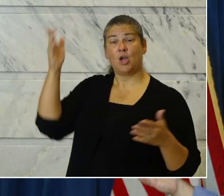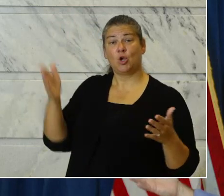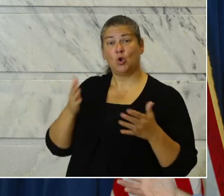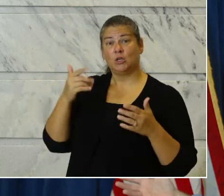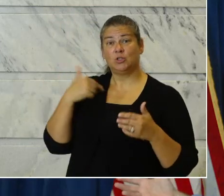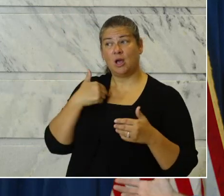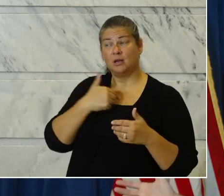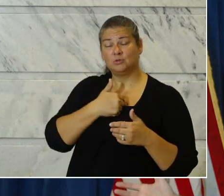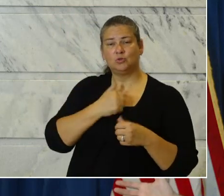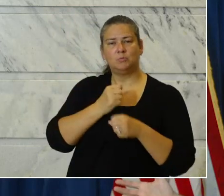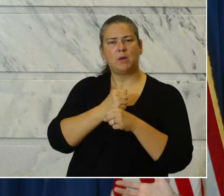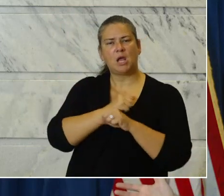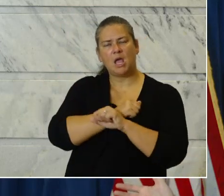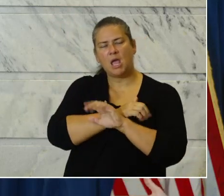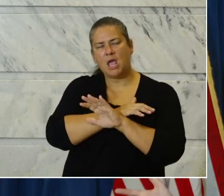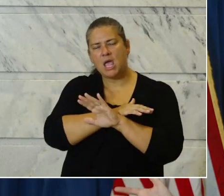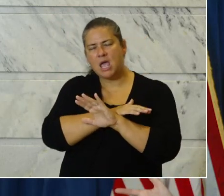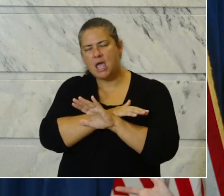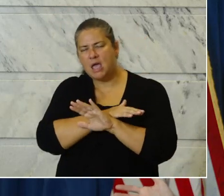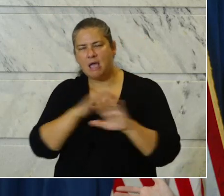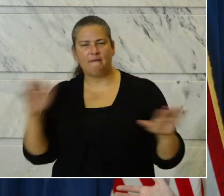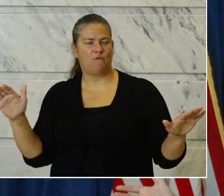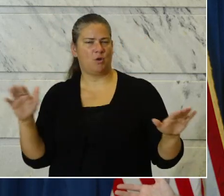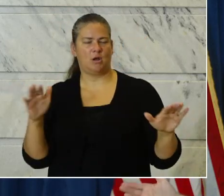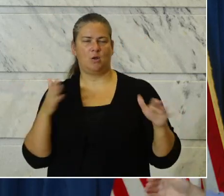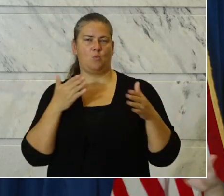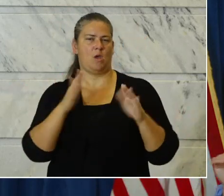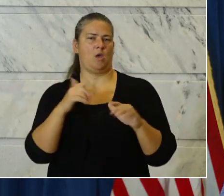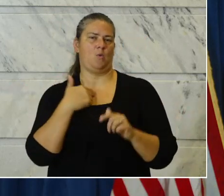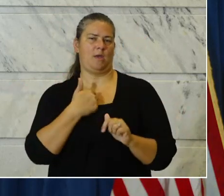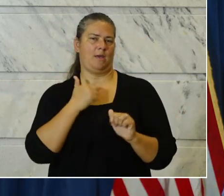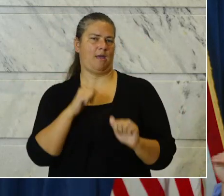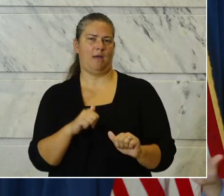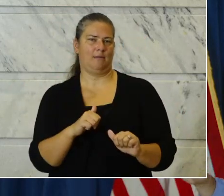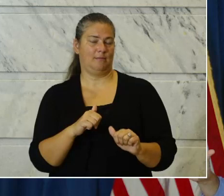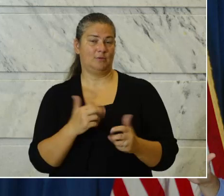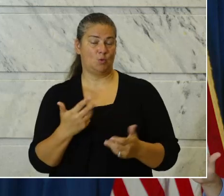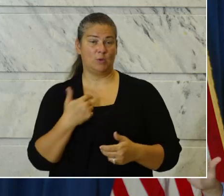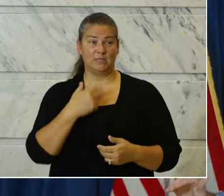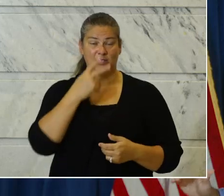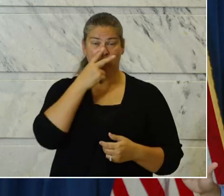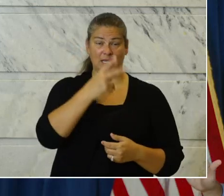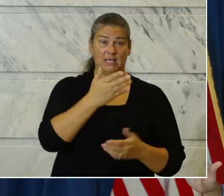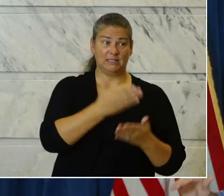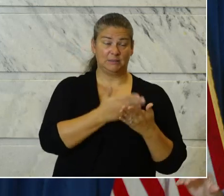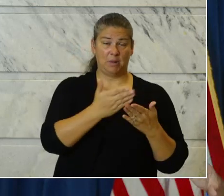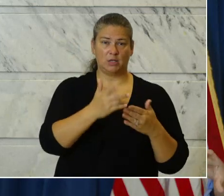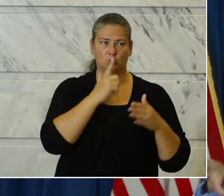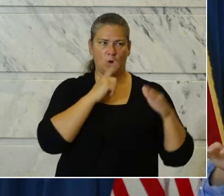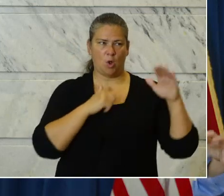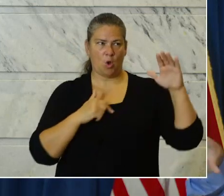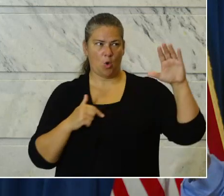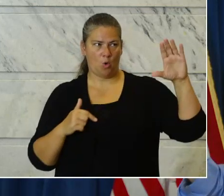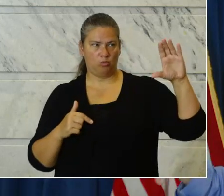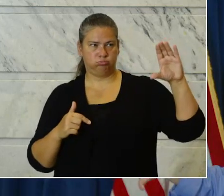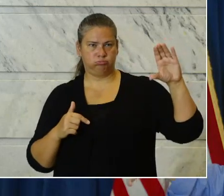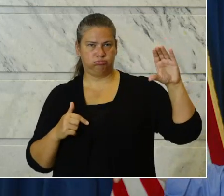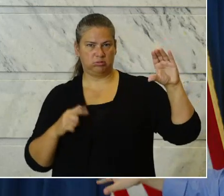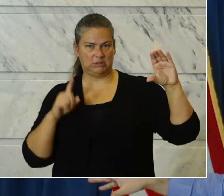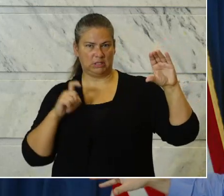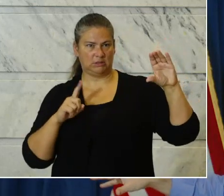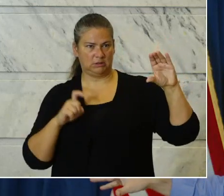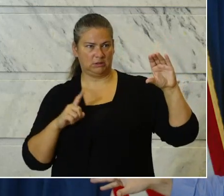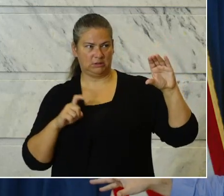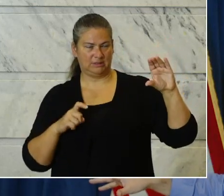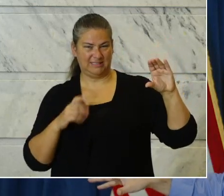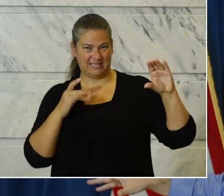every platform that we possibly could. And so now what we're seeing is supplies are running really low or even out across